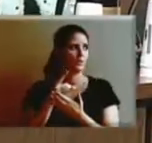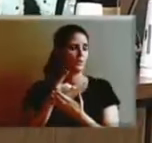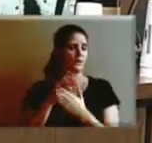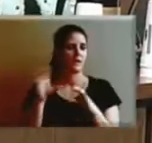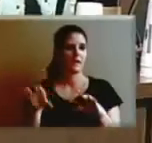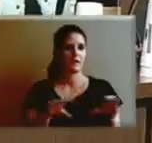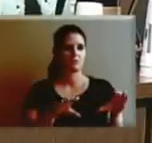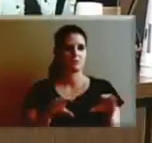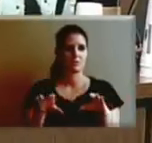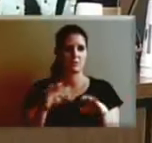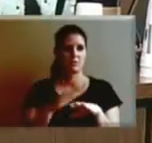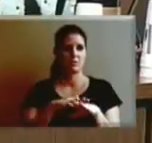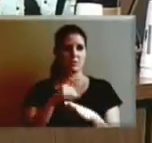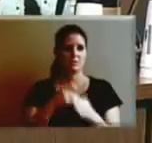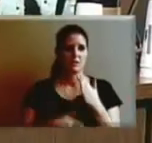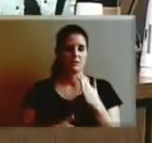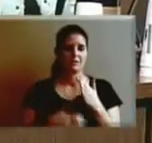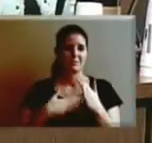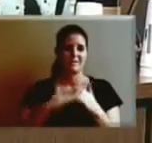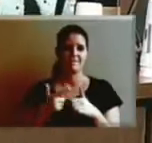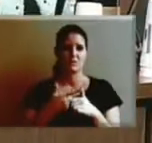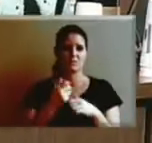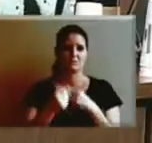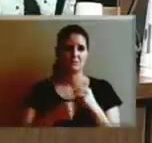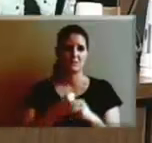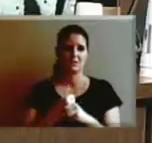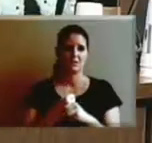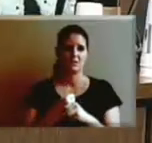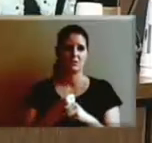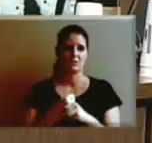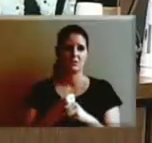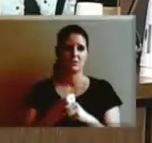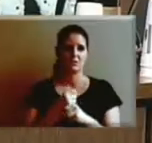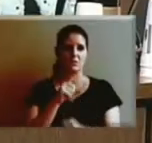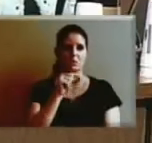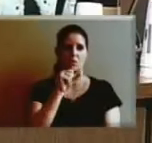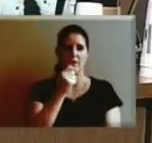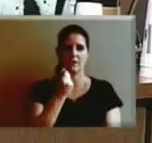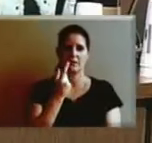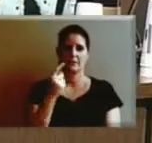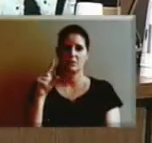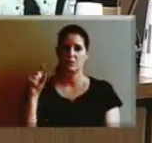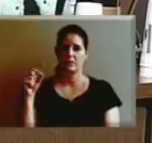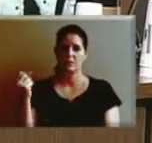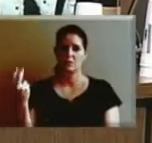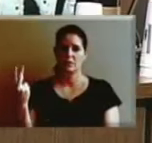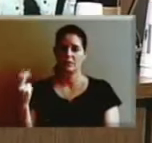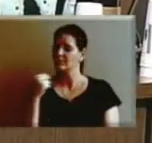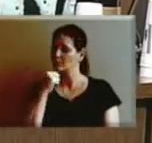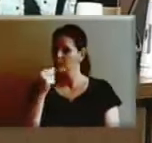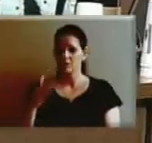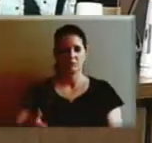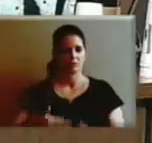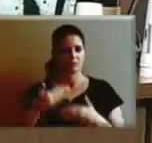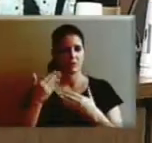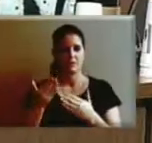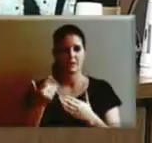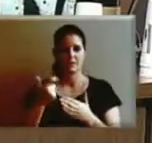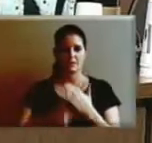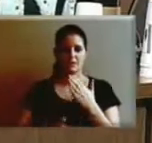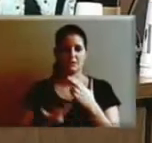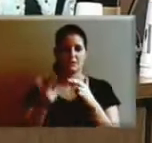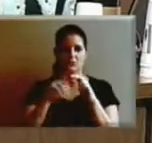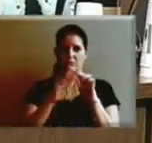taxes. My first year in the system was 11-12. We did not recommend that year a revenue